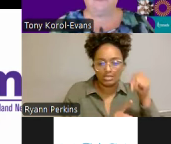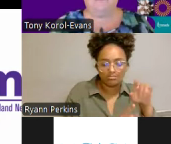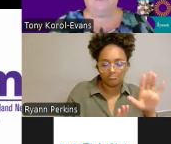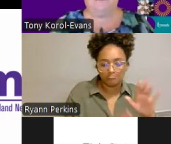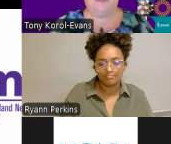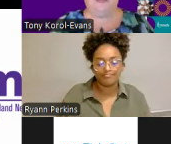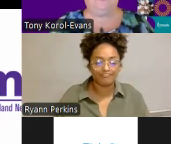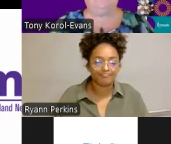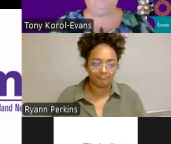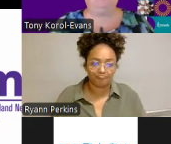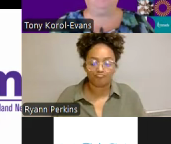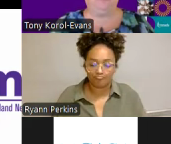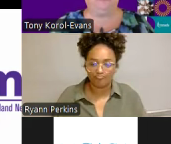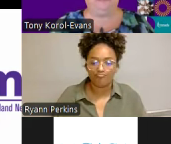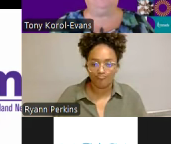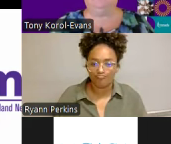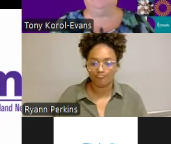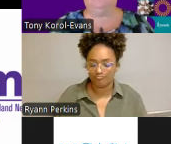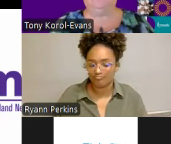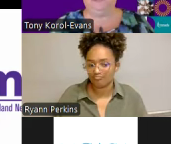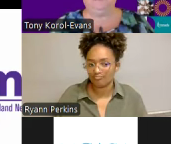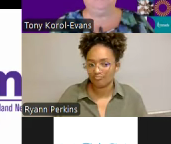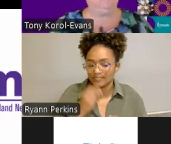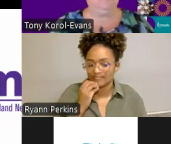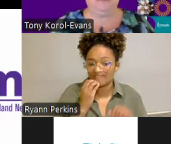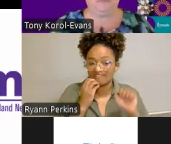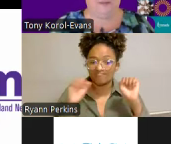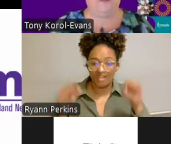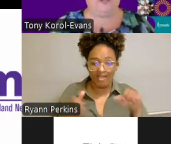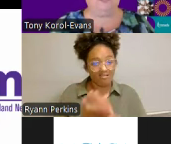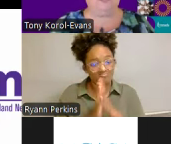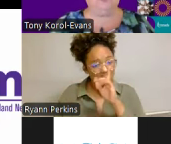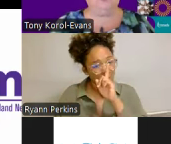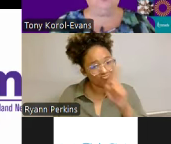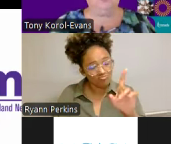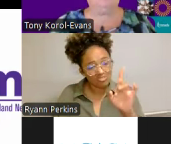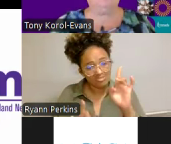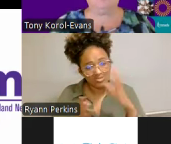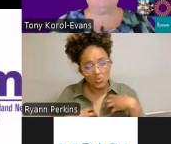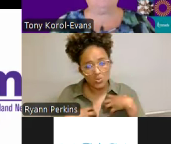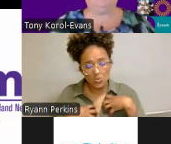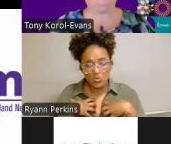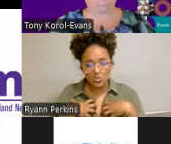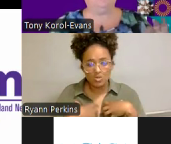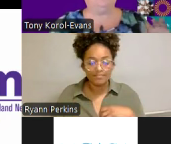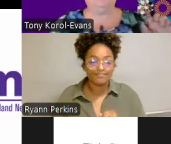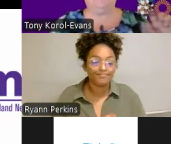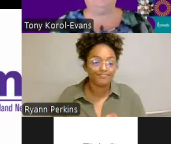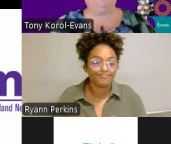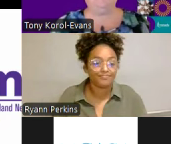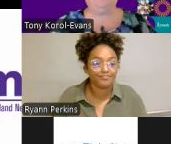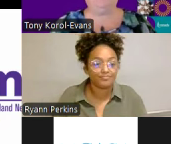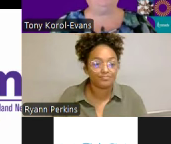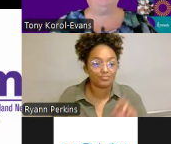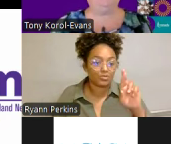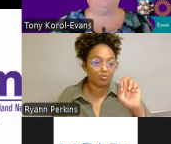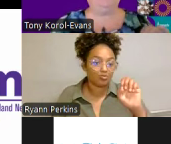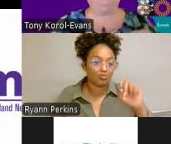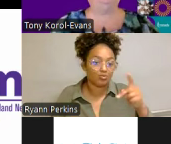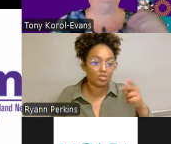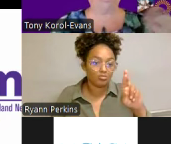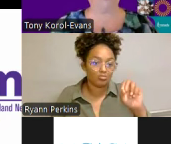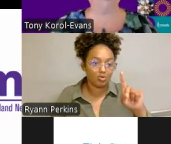That type of thing can be really, really painful. Reproductive coercion, and that is in purple because